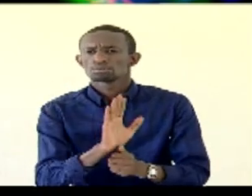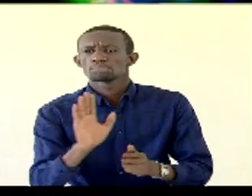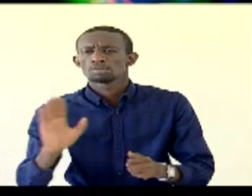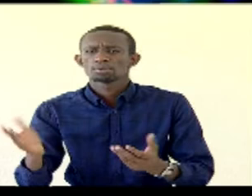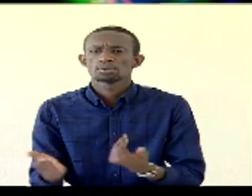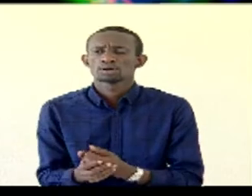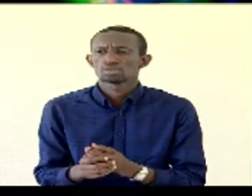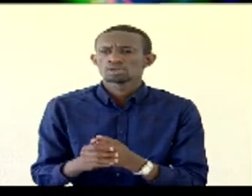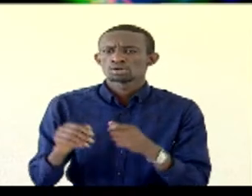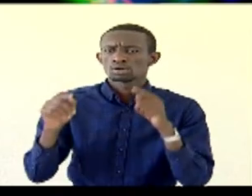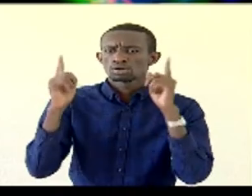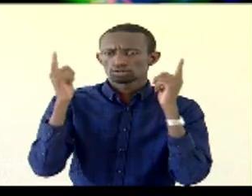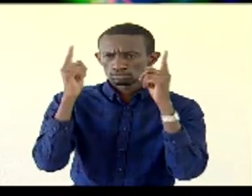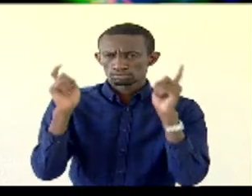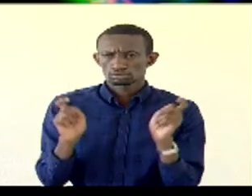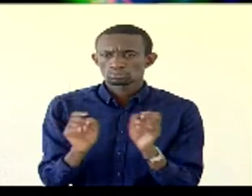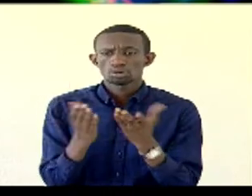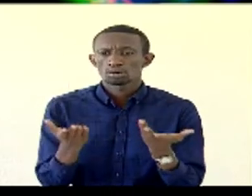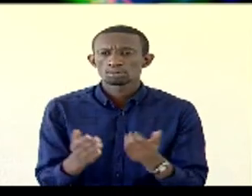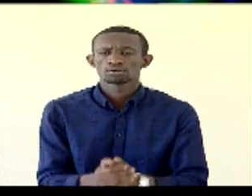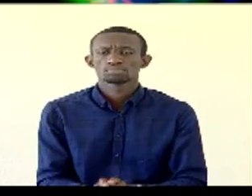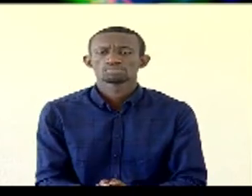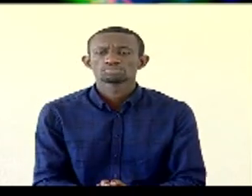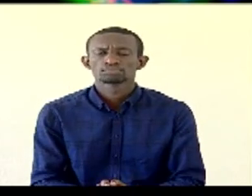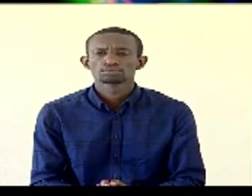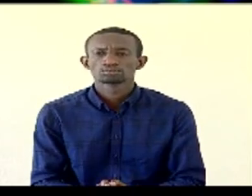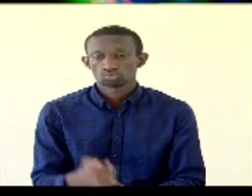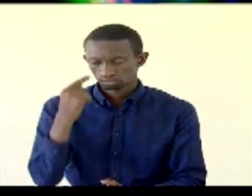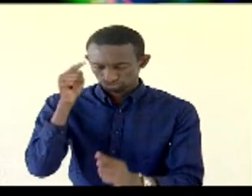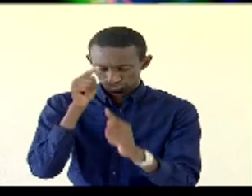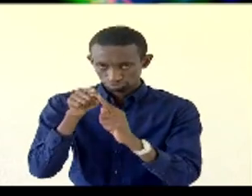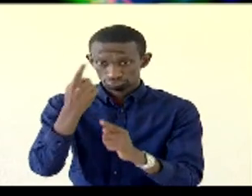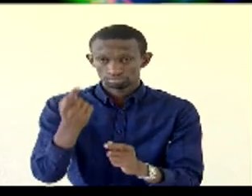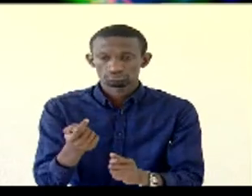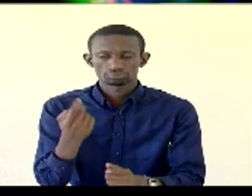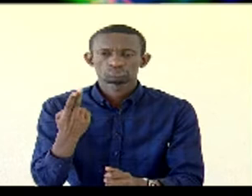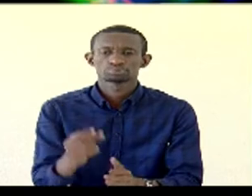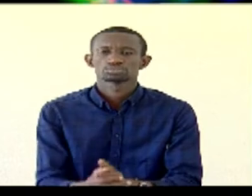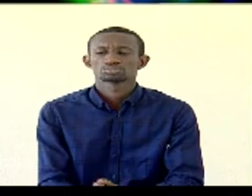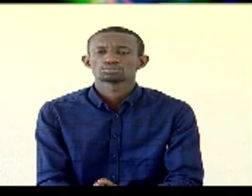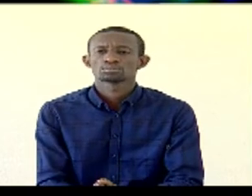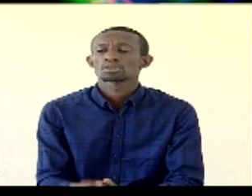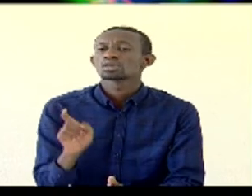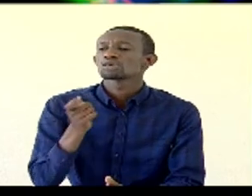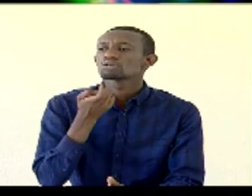us objective number two. Like we just said, this has to be handed over.